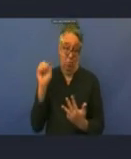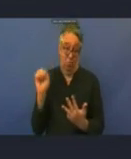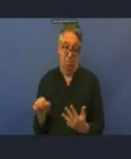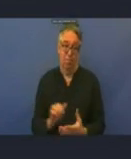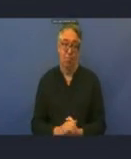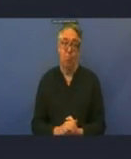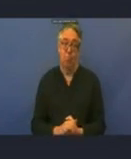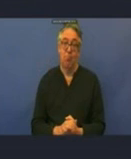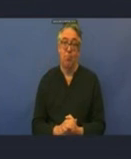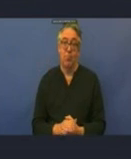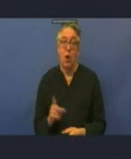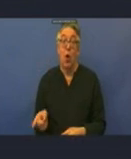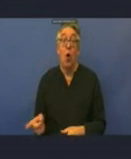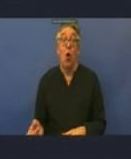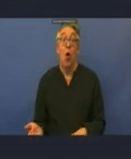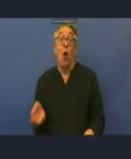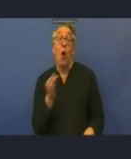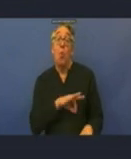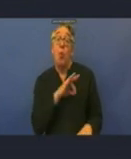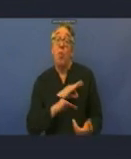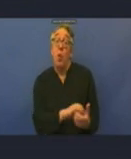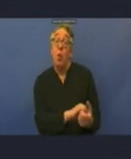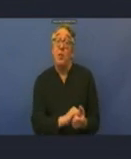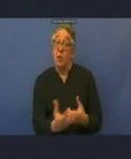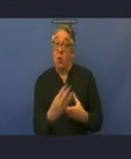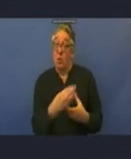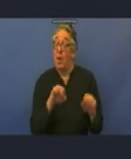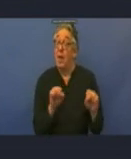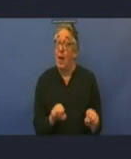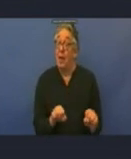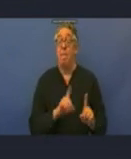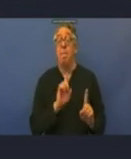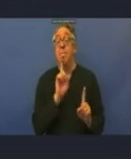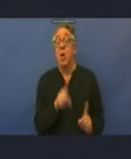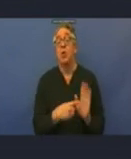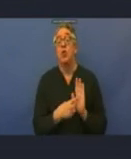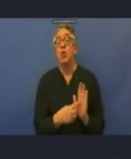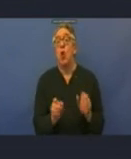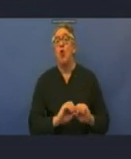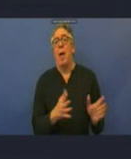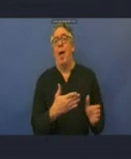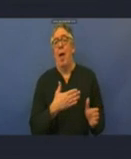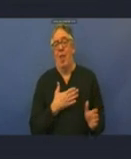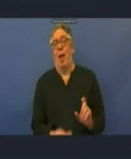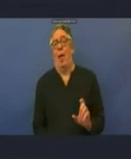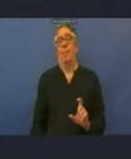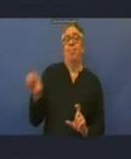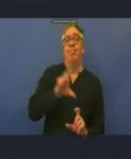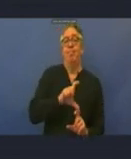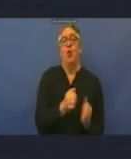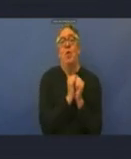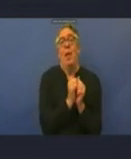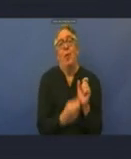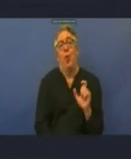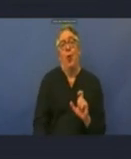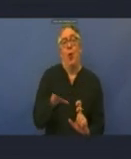For-profit organizations can be involved if clear added value is demonstrated in the project. However, in